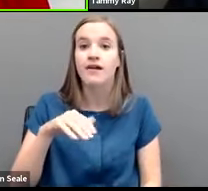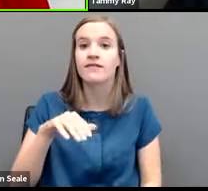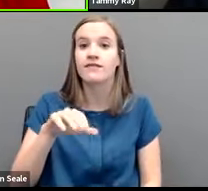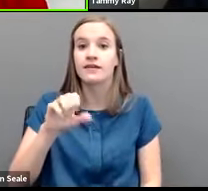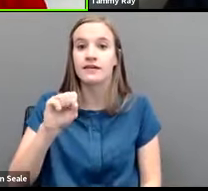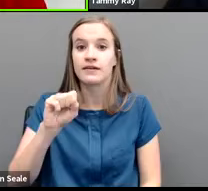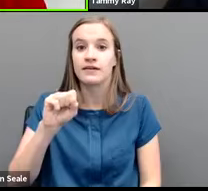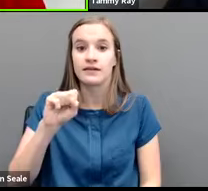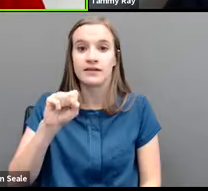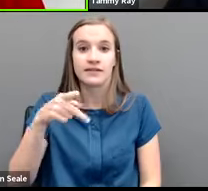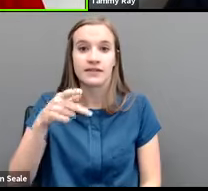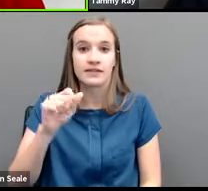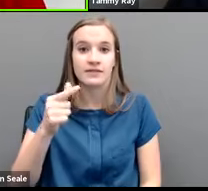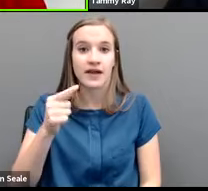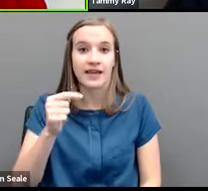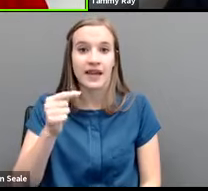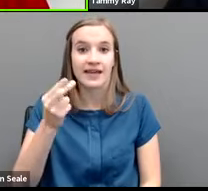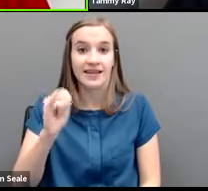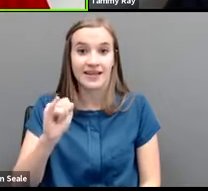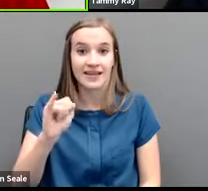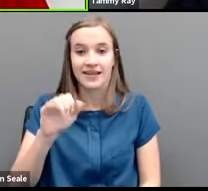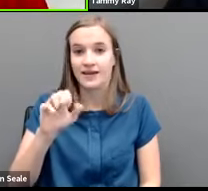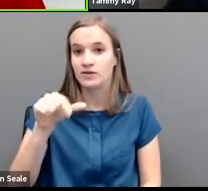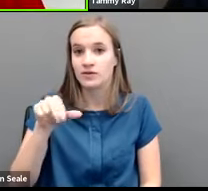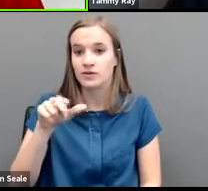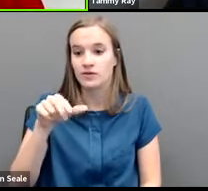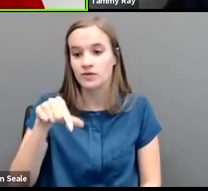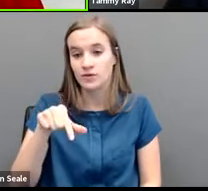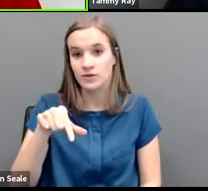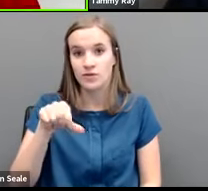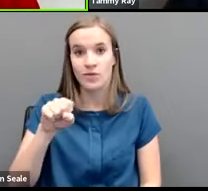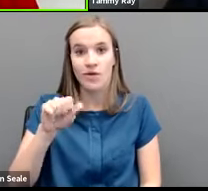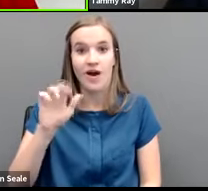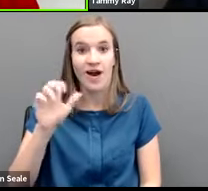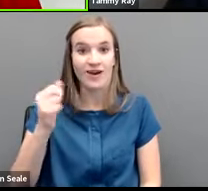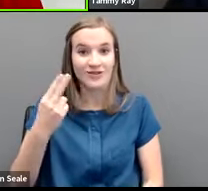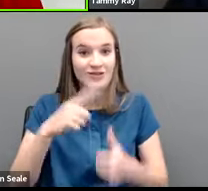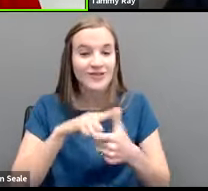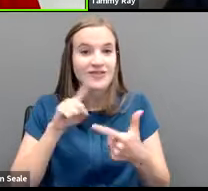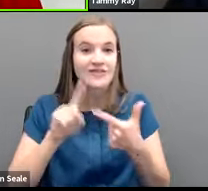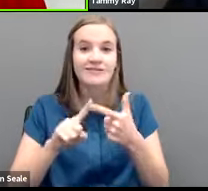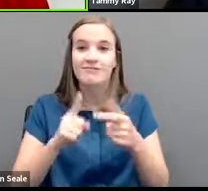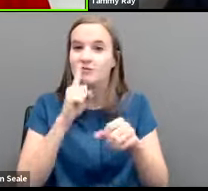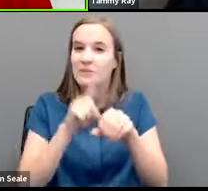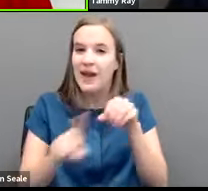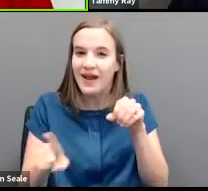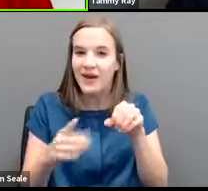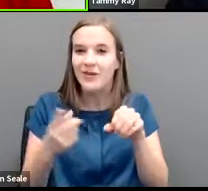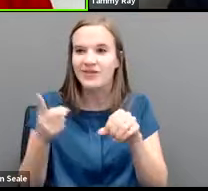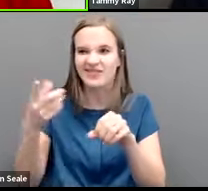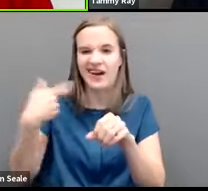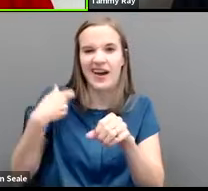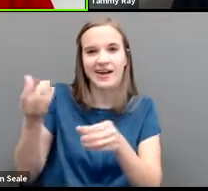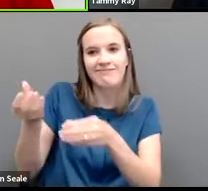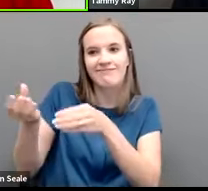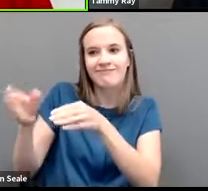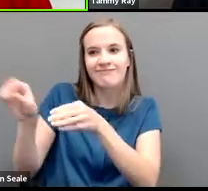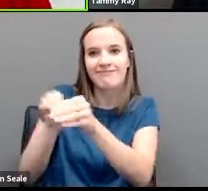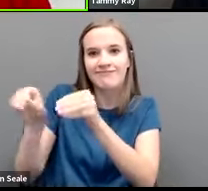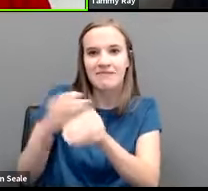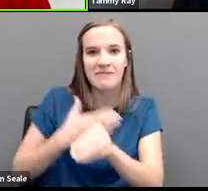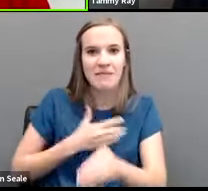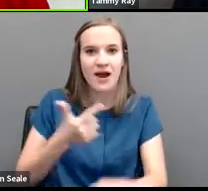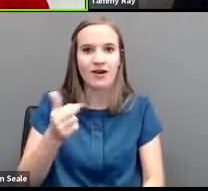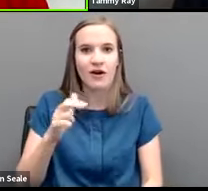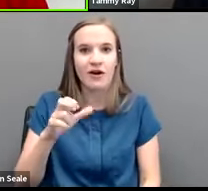garden, mushrooms also from Fred Meyer, um, and really some deep veggies. So